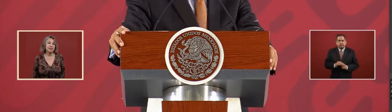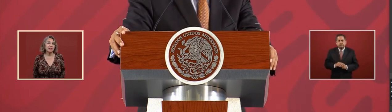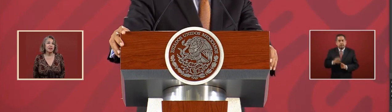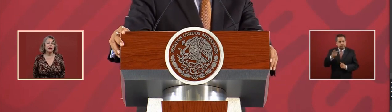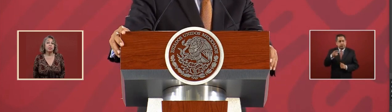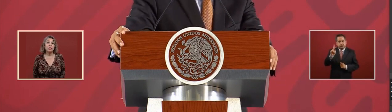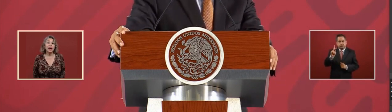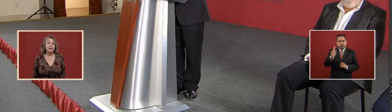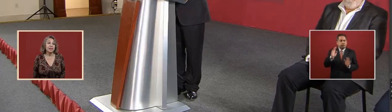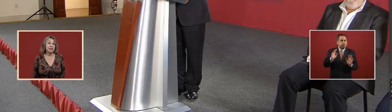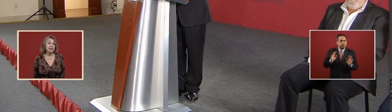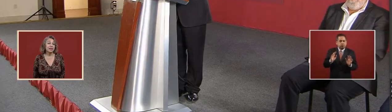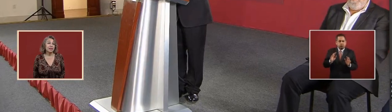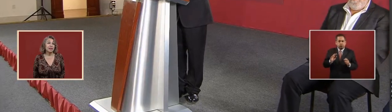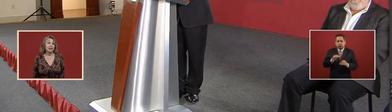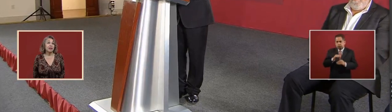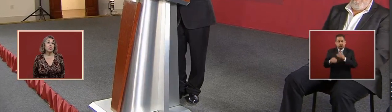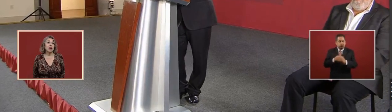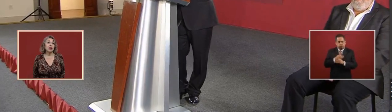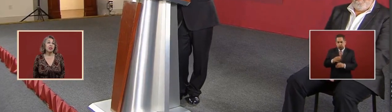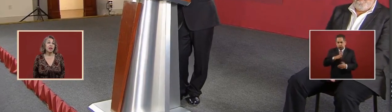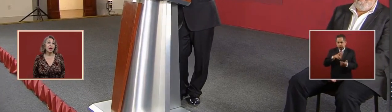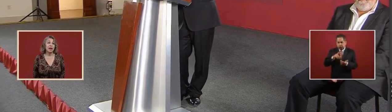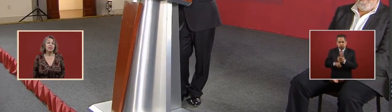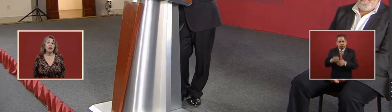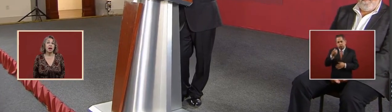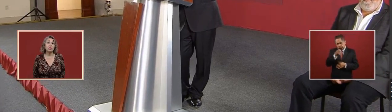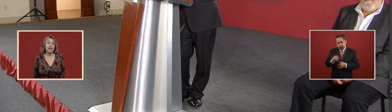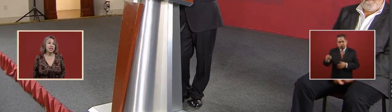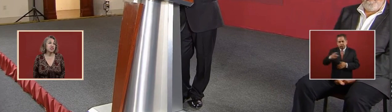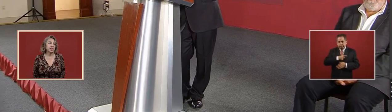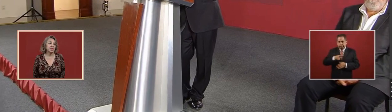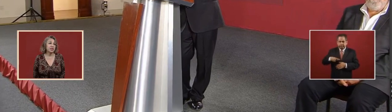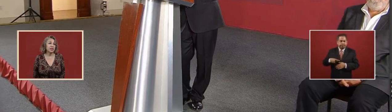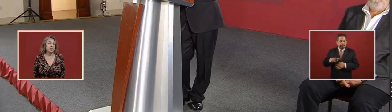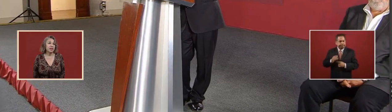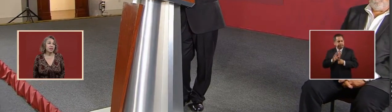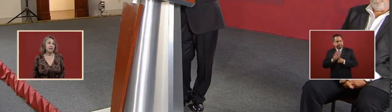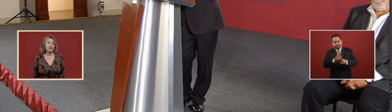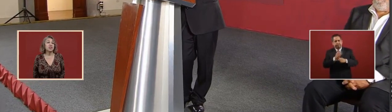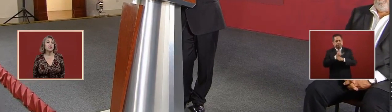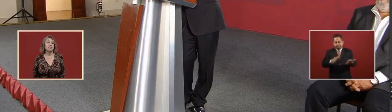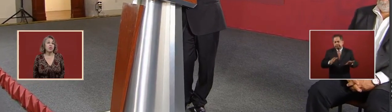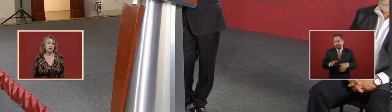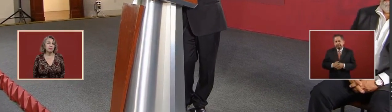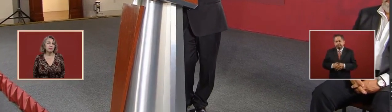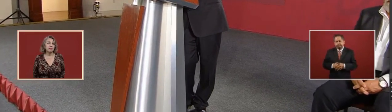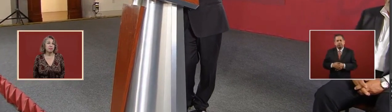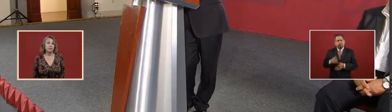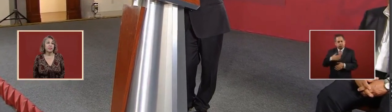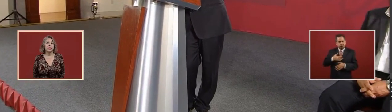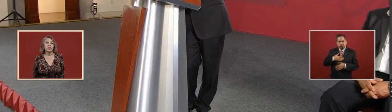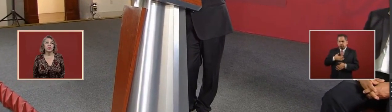doubt. Pero but todos tenemos we la all obligación have the obligation de informar. To inform.